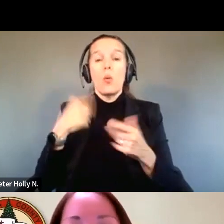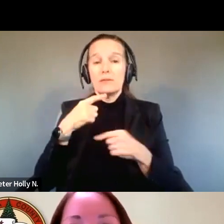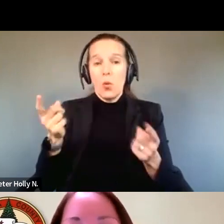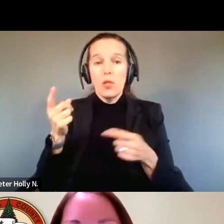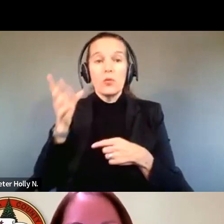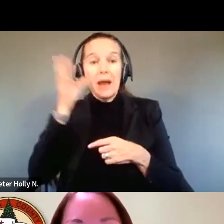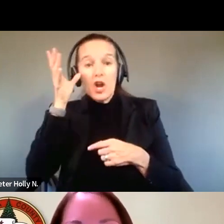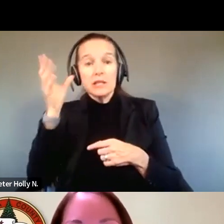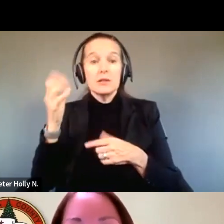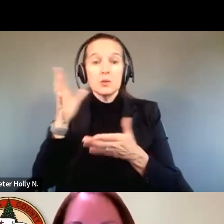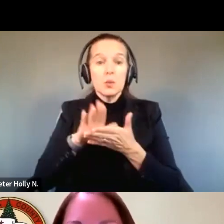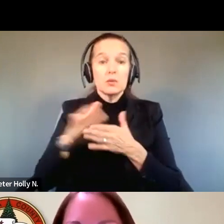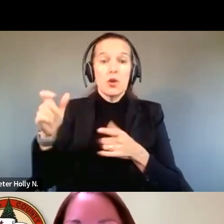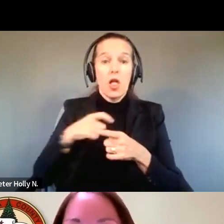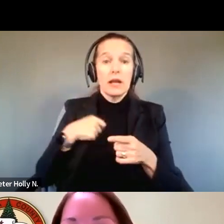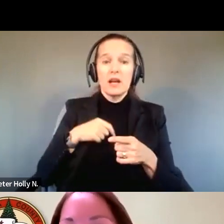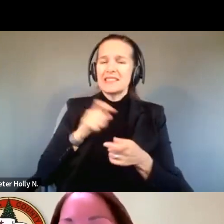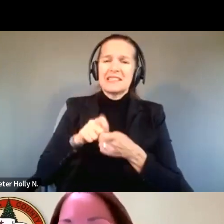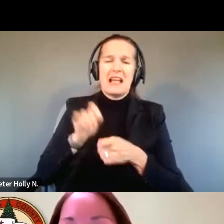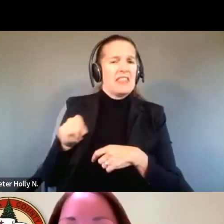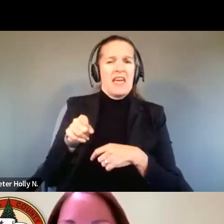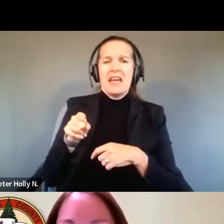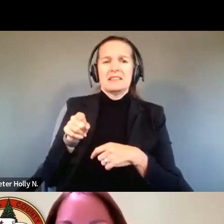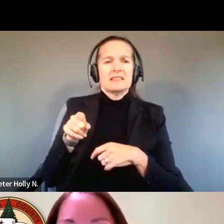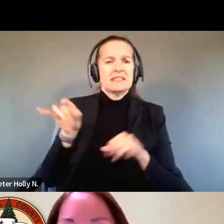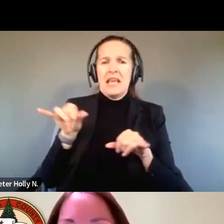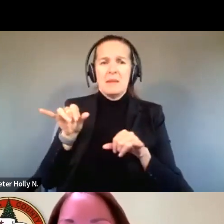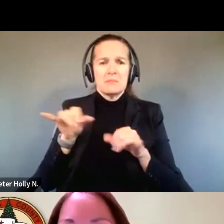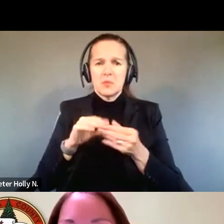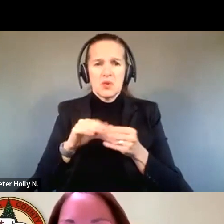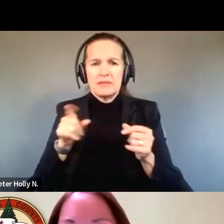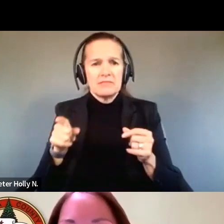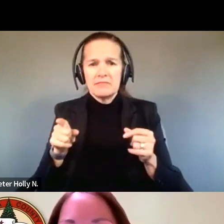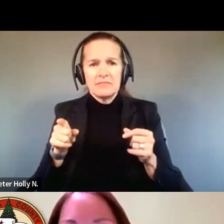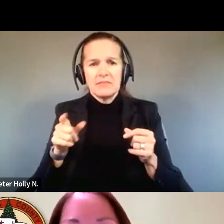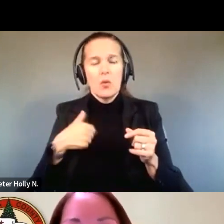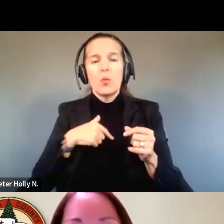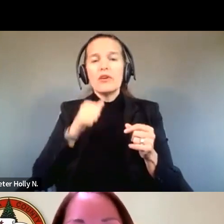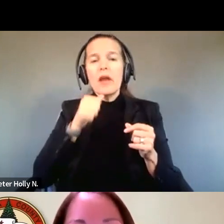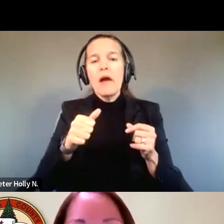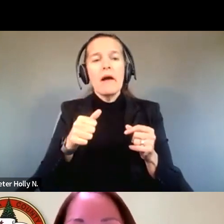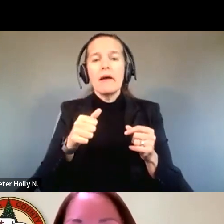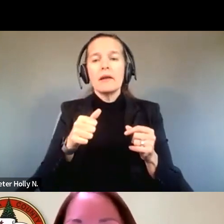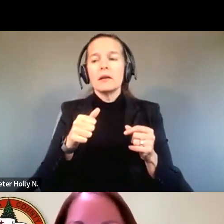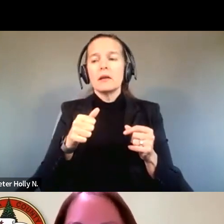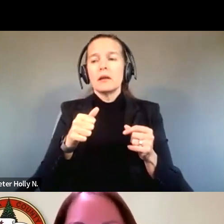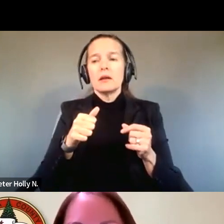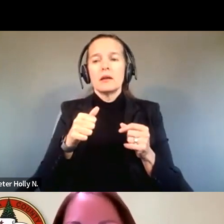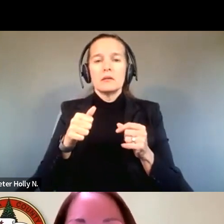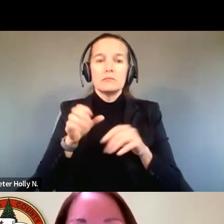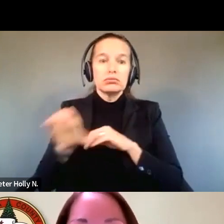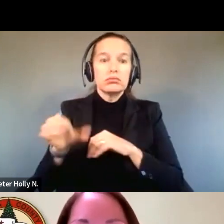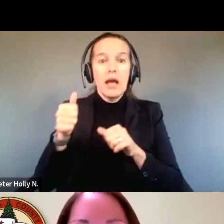us are exactly what Dr. Fish said. We're not looking for every child or every student to get tested